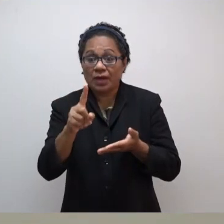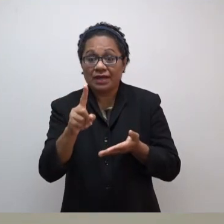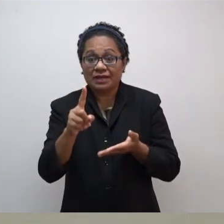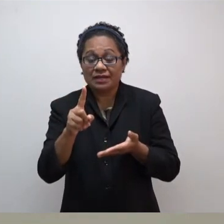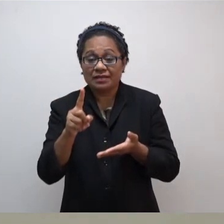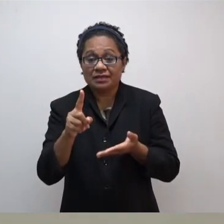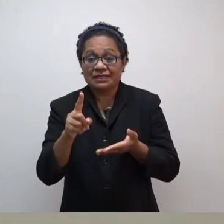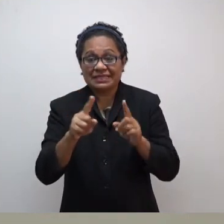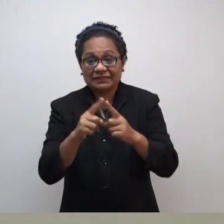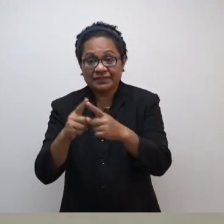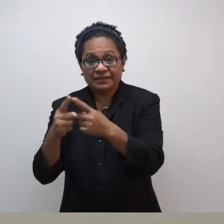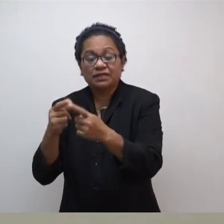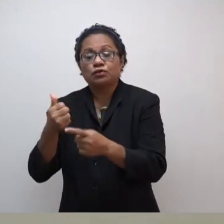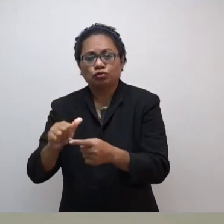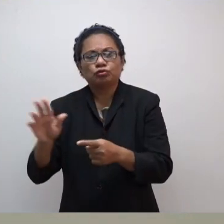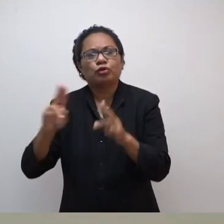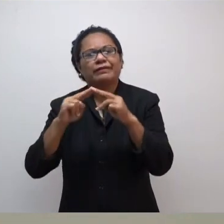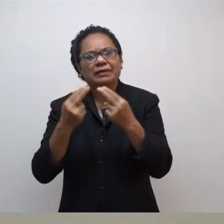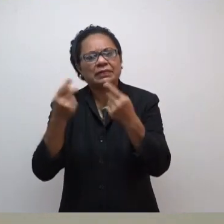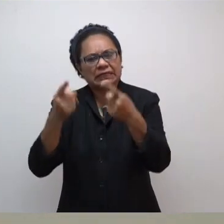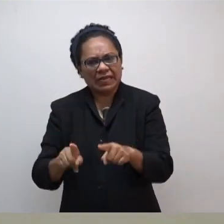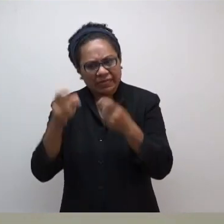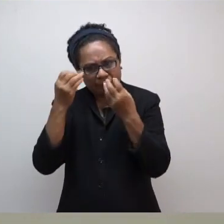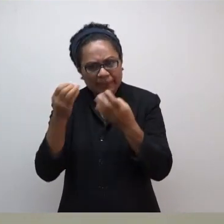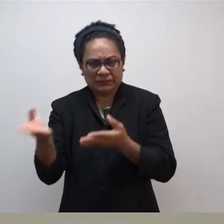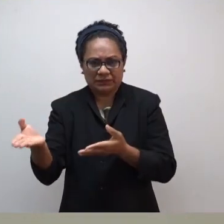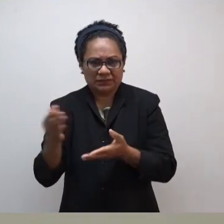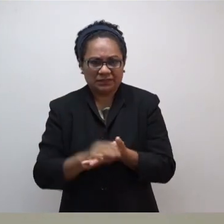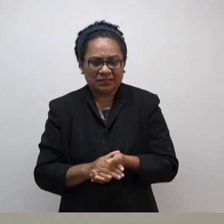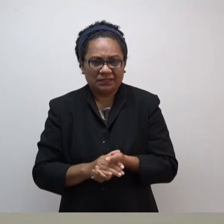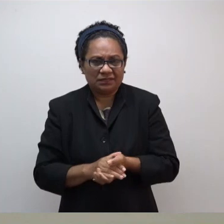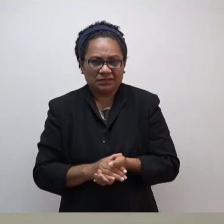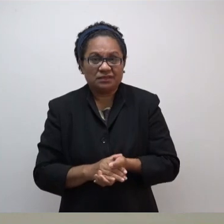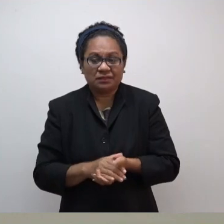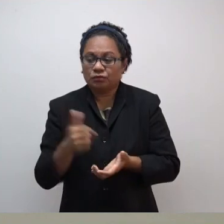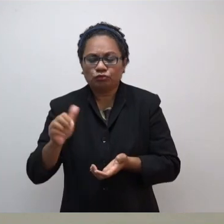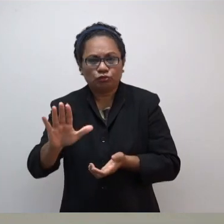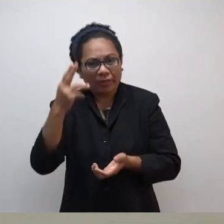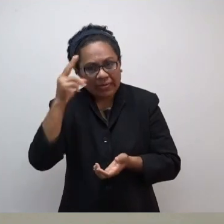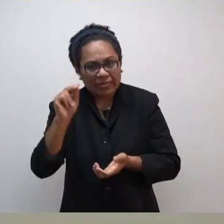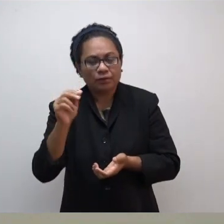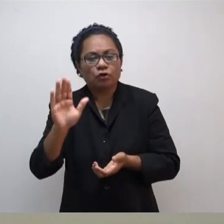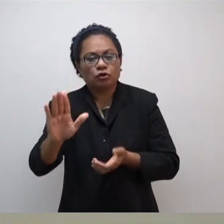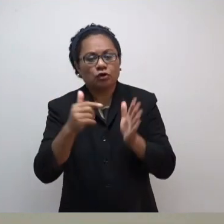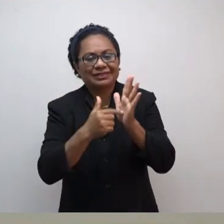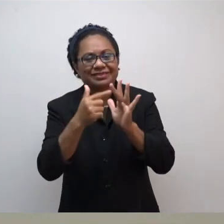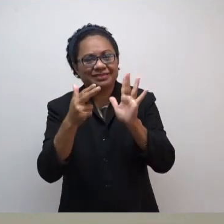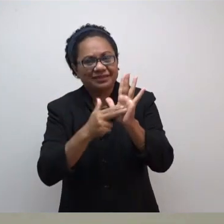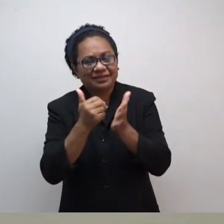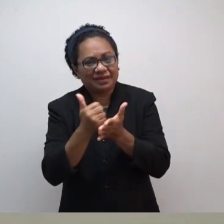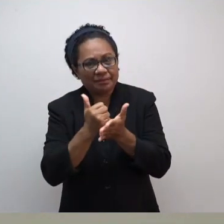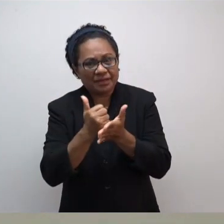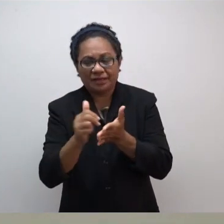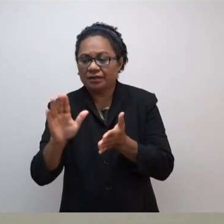members in their family who've deceased or who have died, and they've tried to use their names or their TIN numbers or their SIM cards.